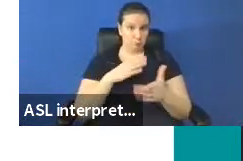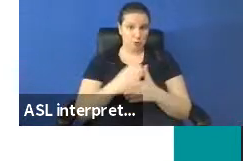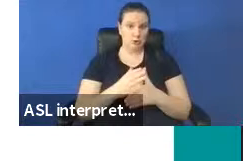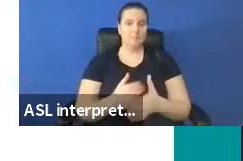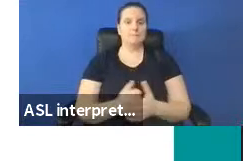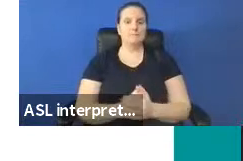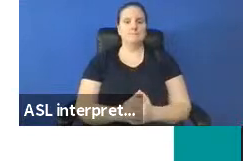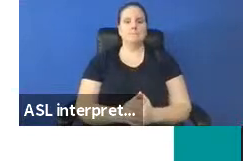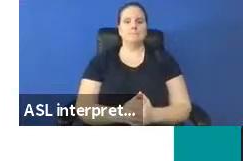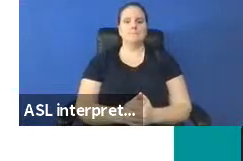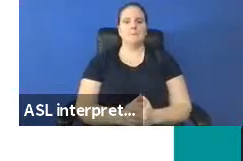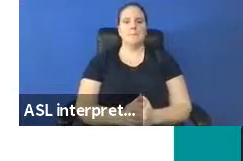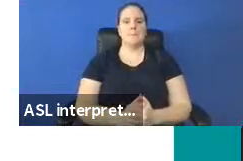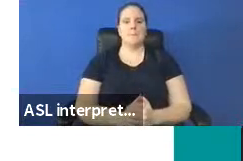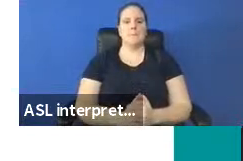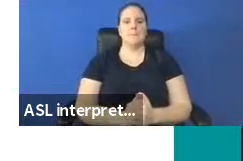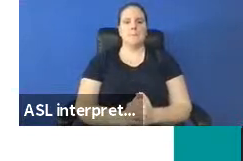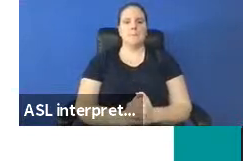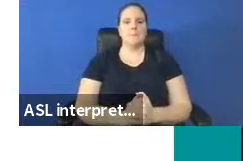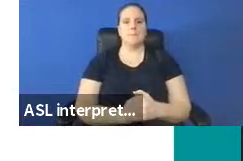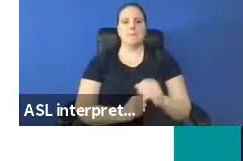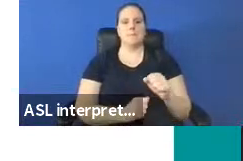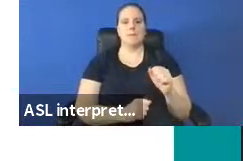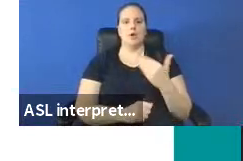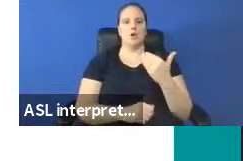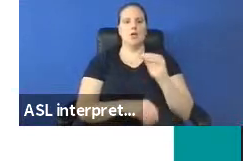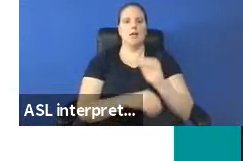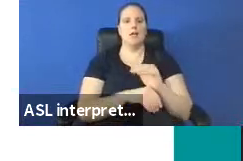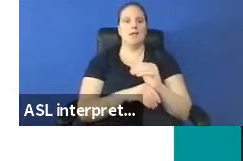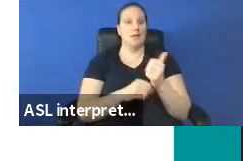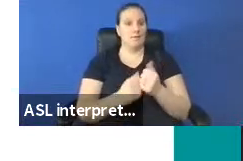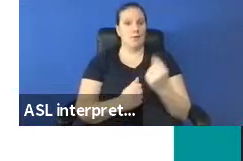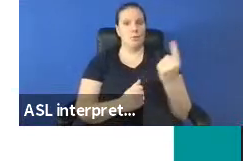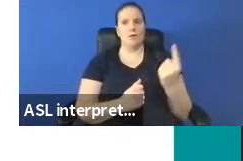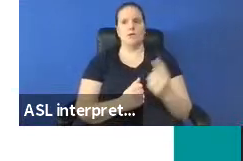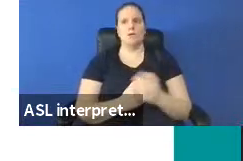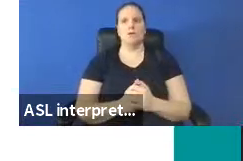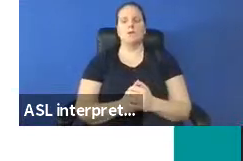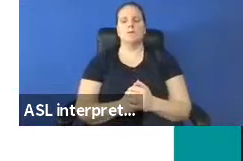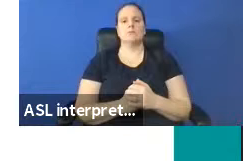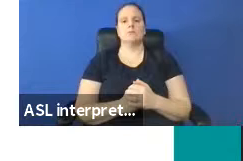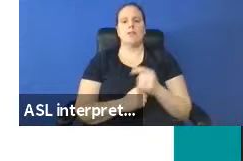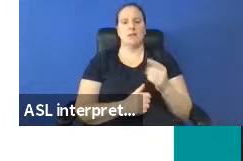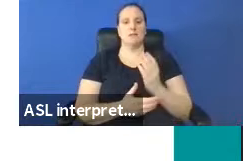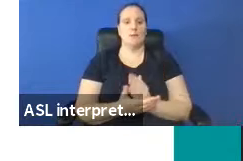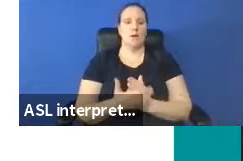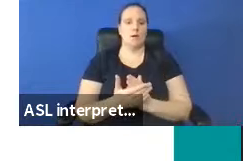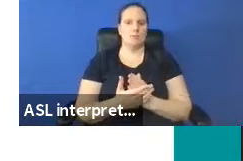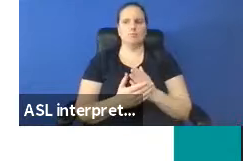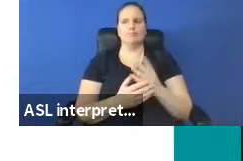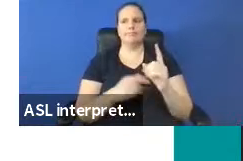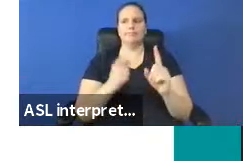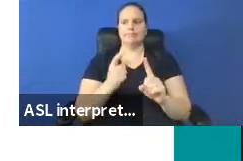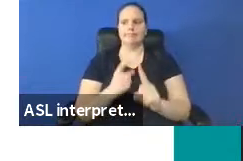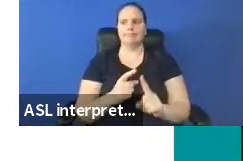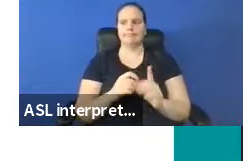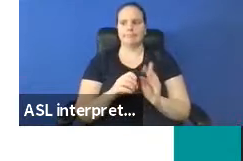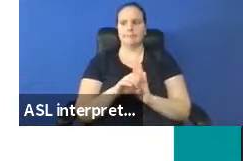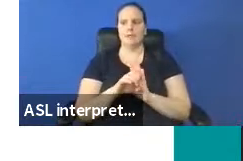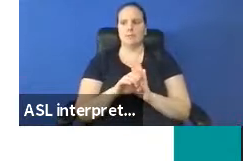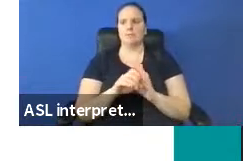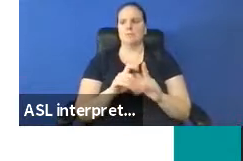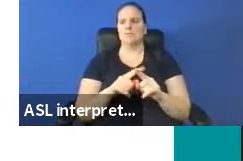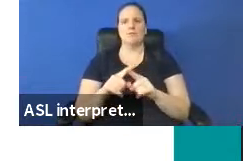please? Sure. Good evening, everyone. So in this section, we outlined examples of